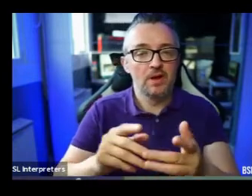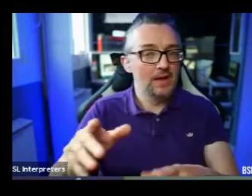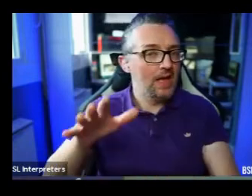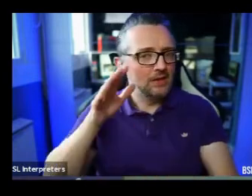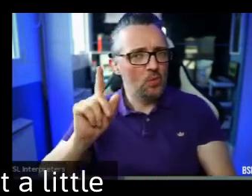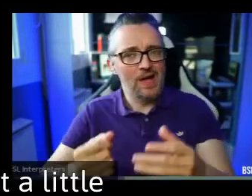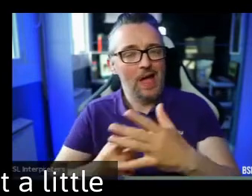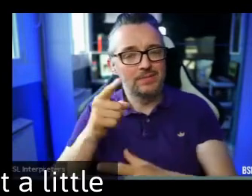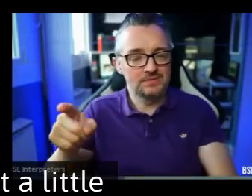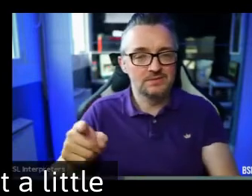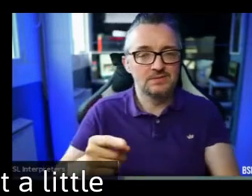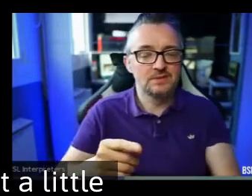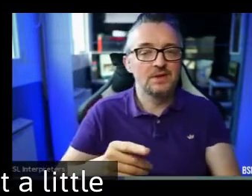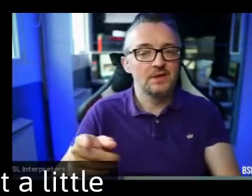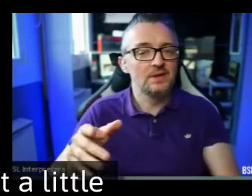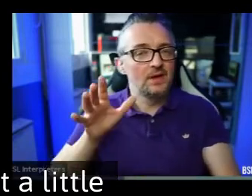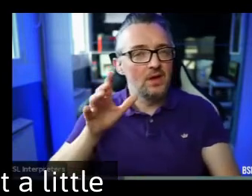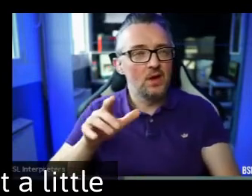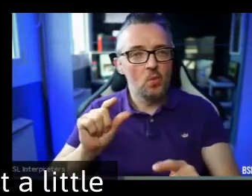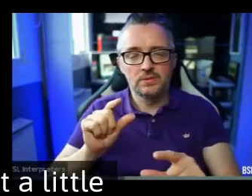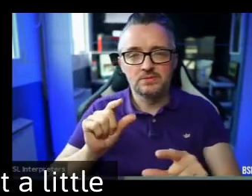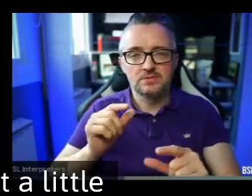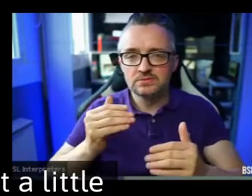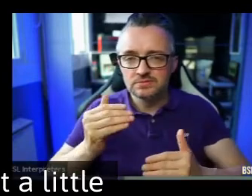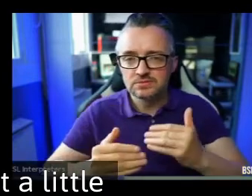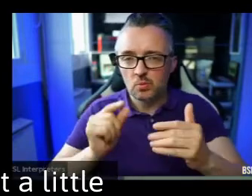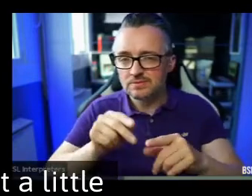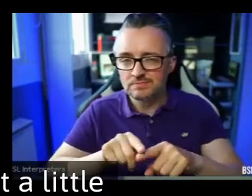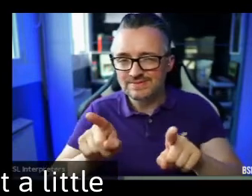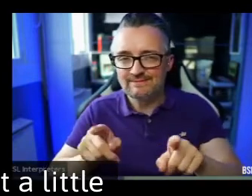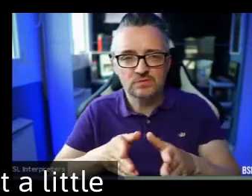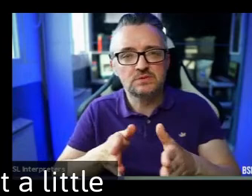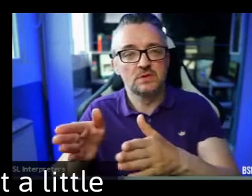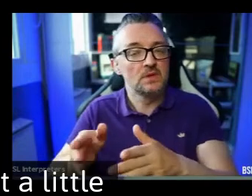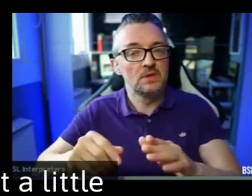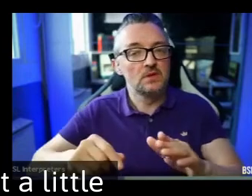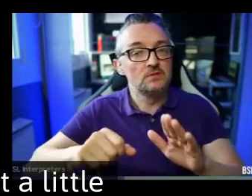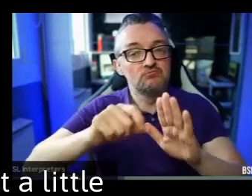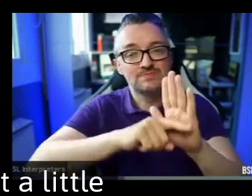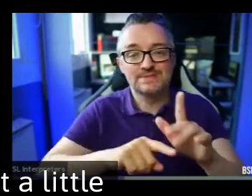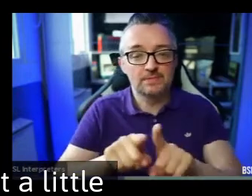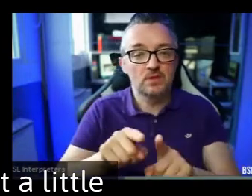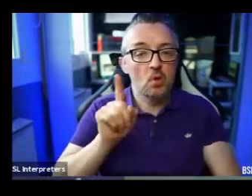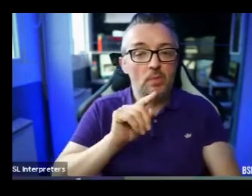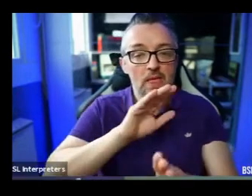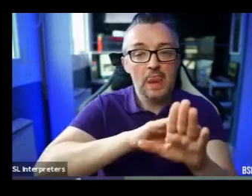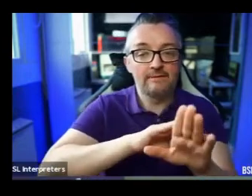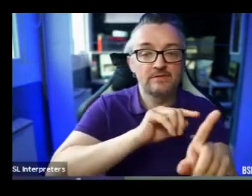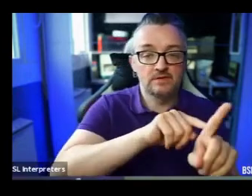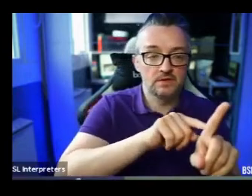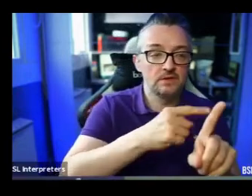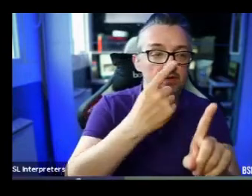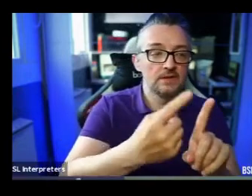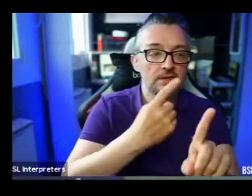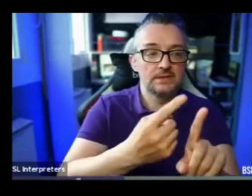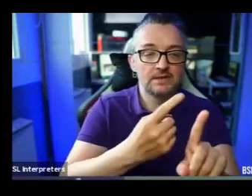had heard about What Matters to You, and they took it a little bit in a different direction, but same principles. The woman on the